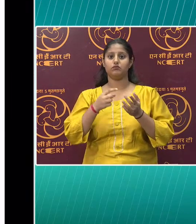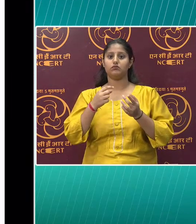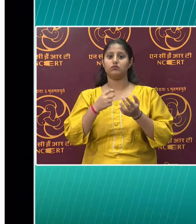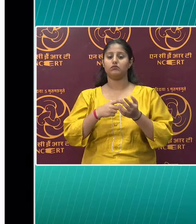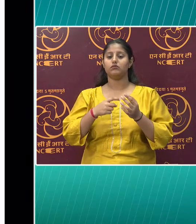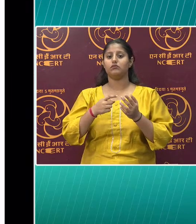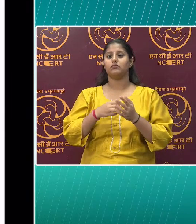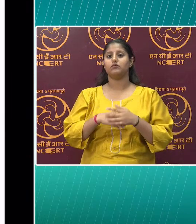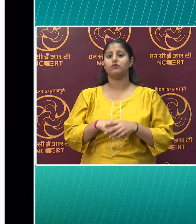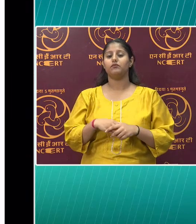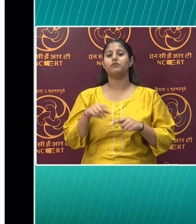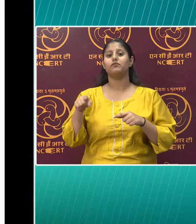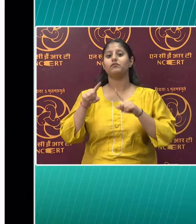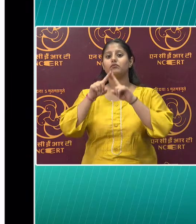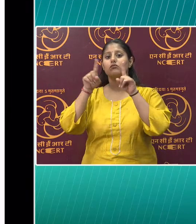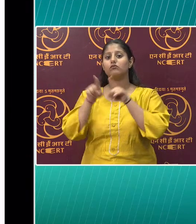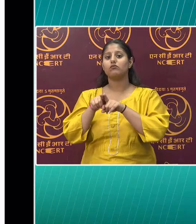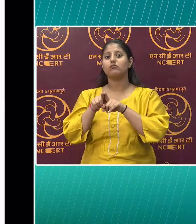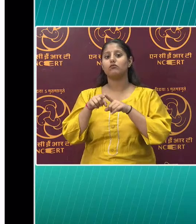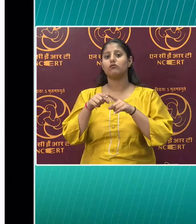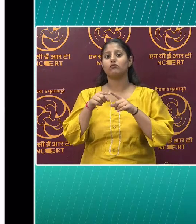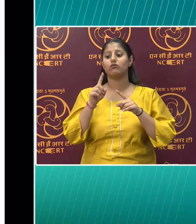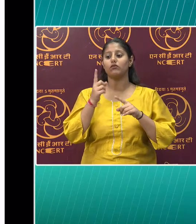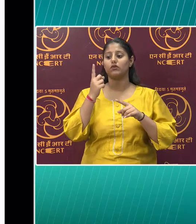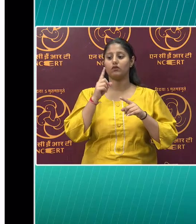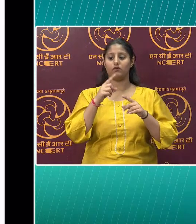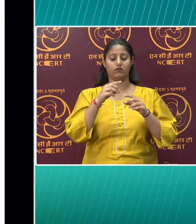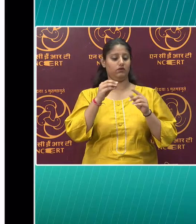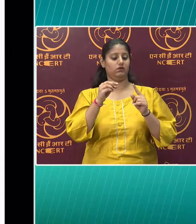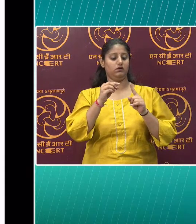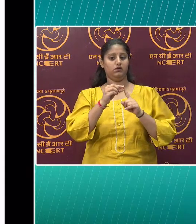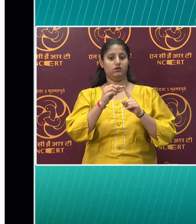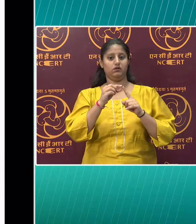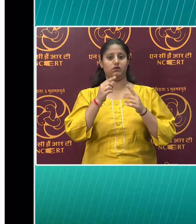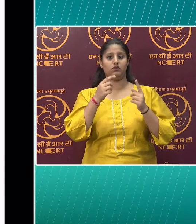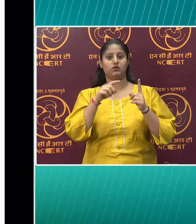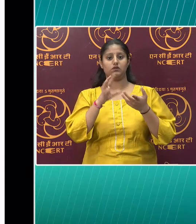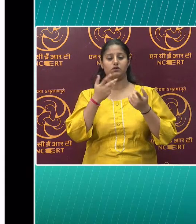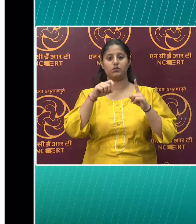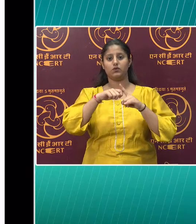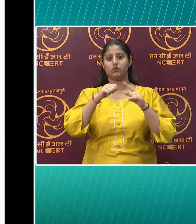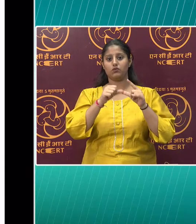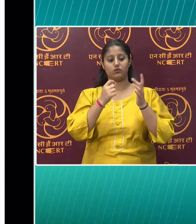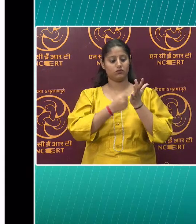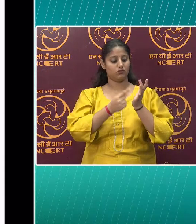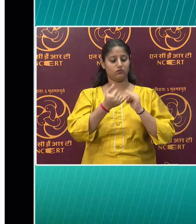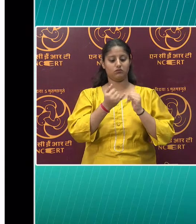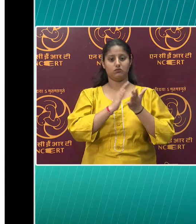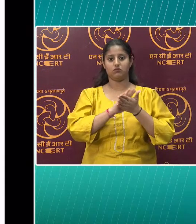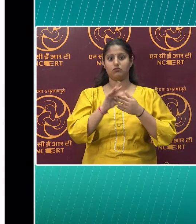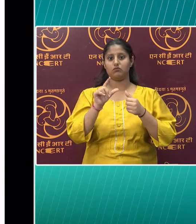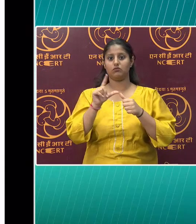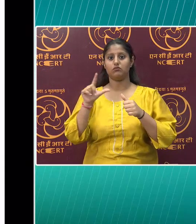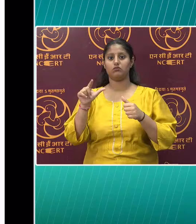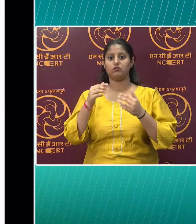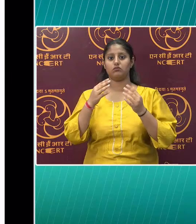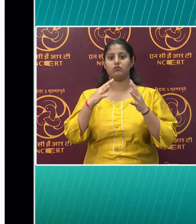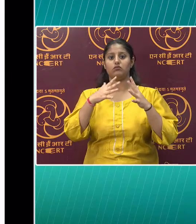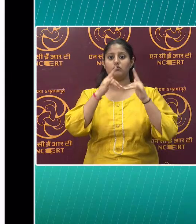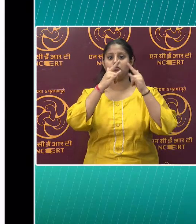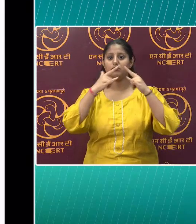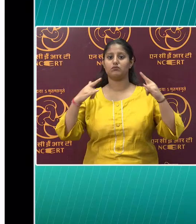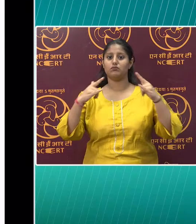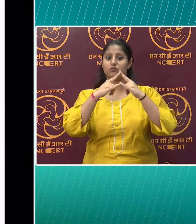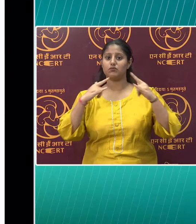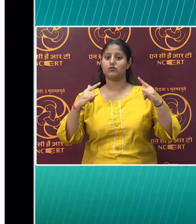on biodiversity, and they can also organize a Kaushal Mela. After completing these projects, the school can organize